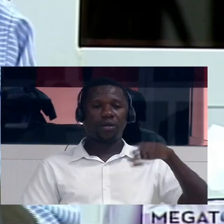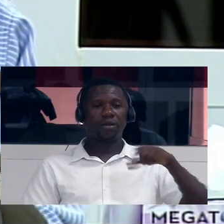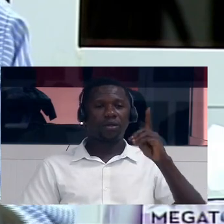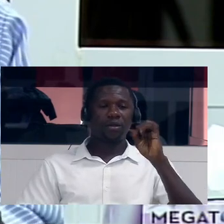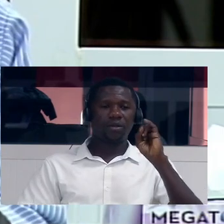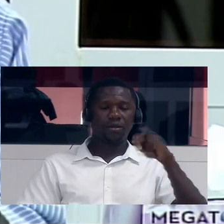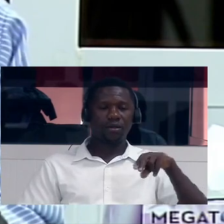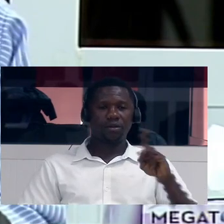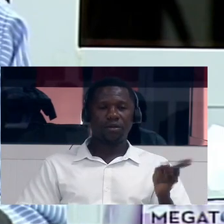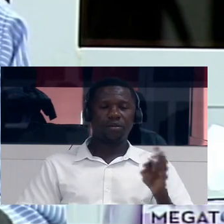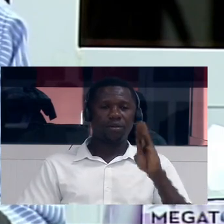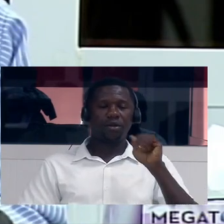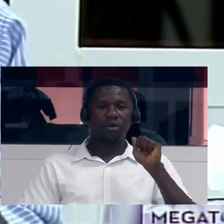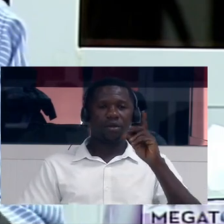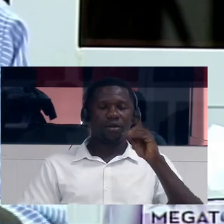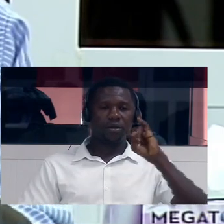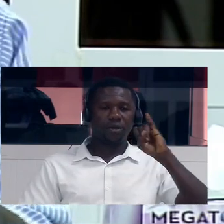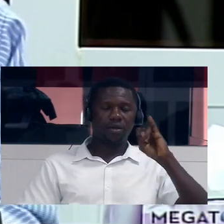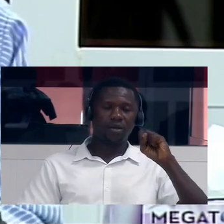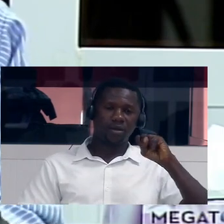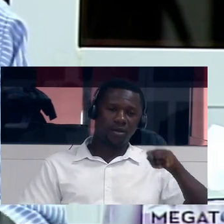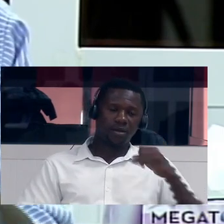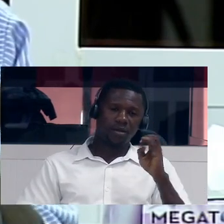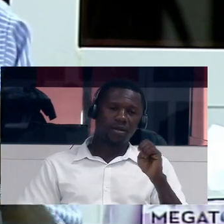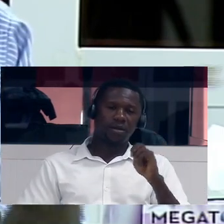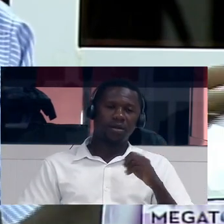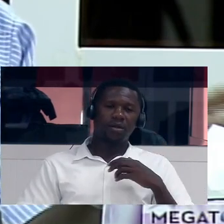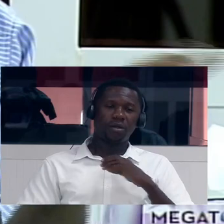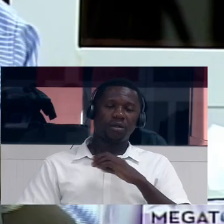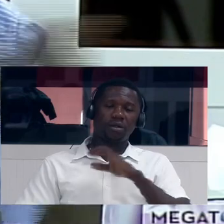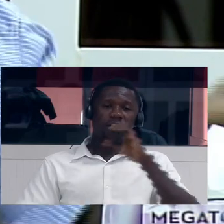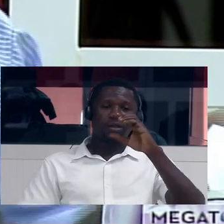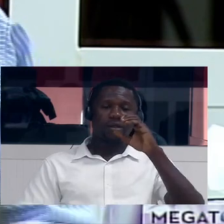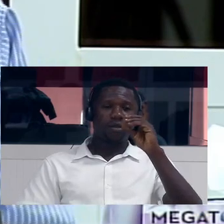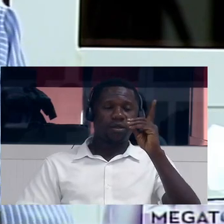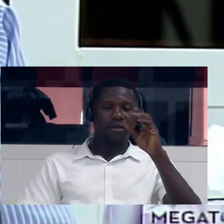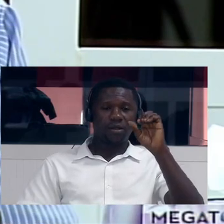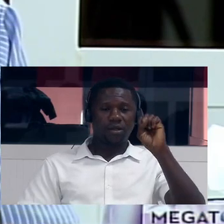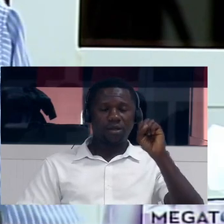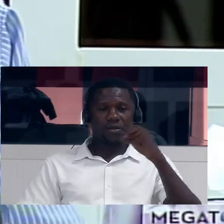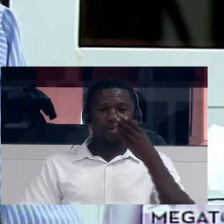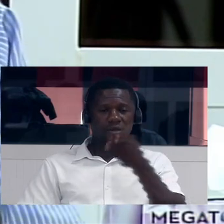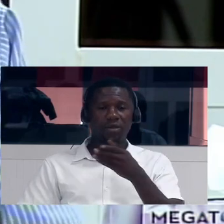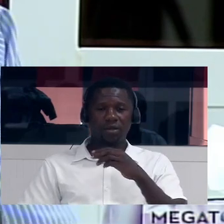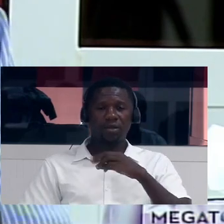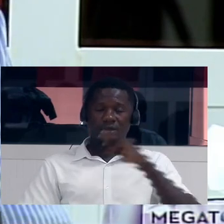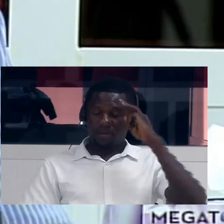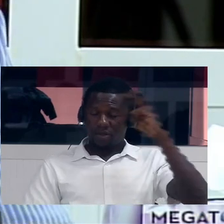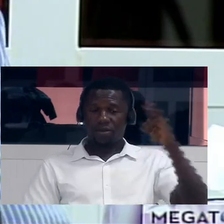Operations. The chief of staff was there, Babukar Jatta. The minister was there, Usman Baji. The whole lot were there. That is